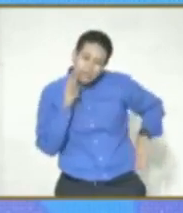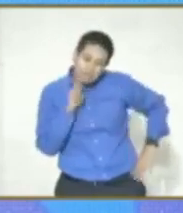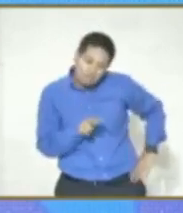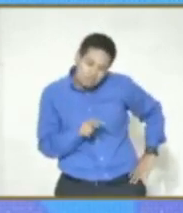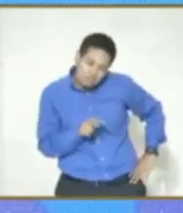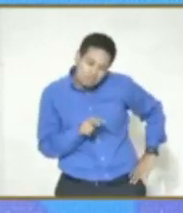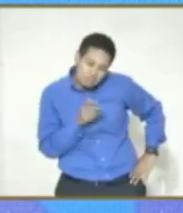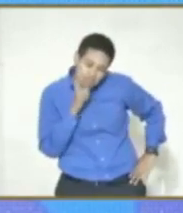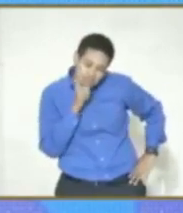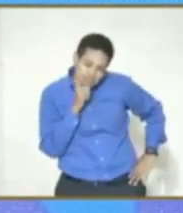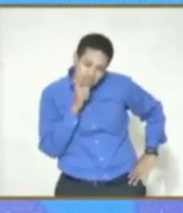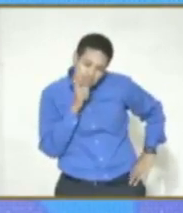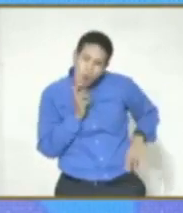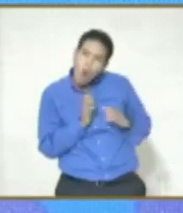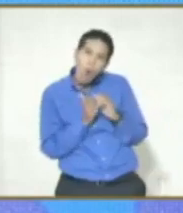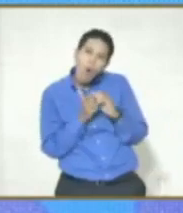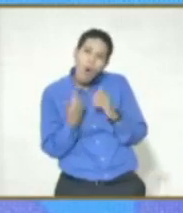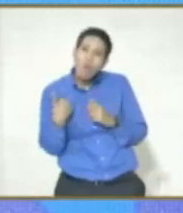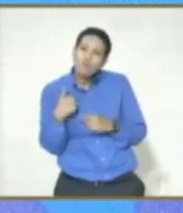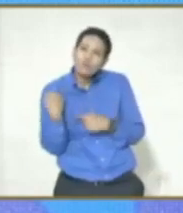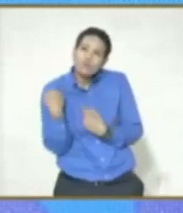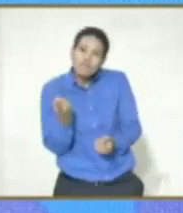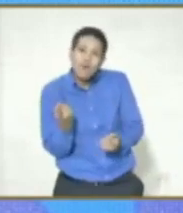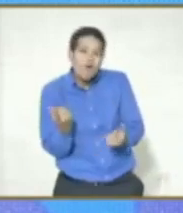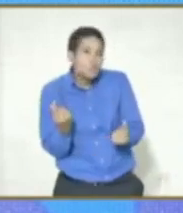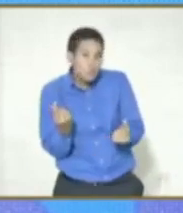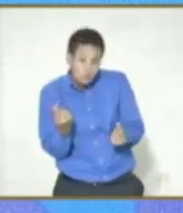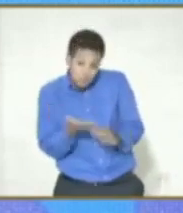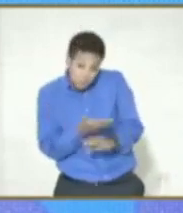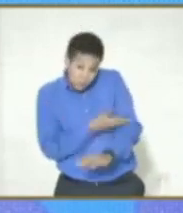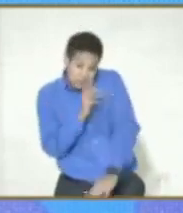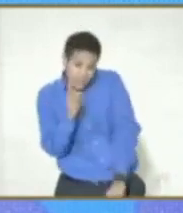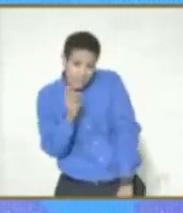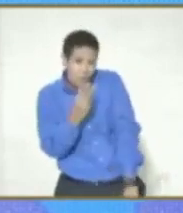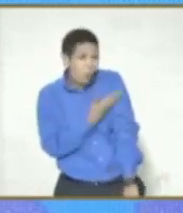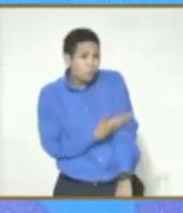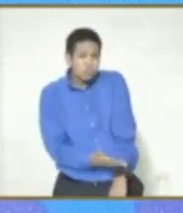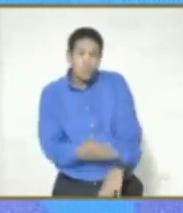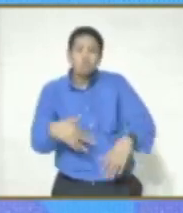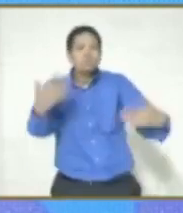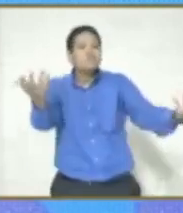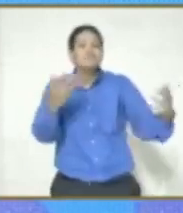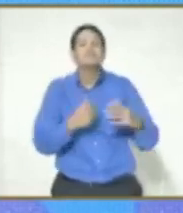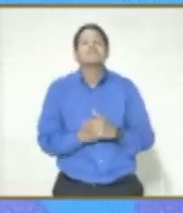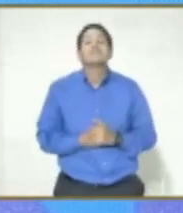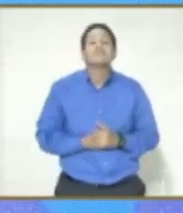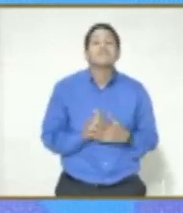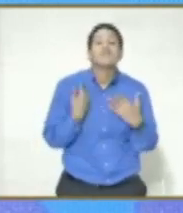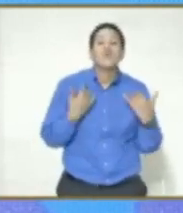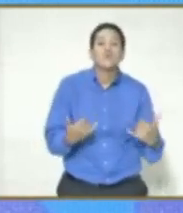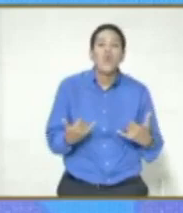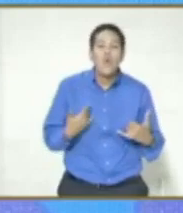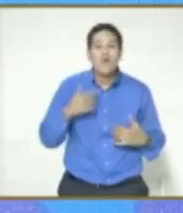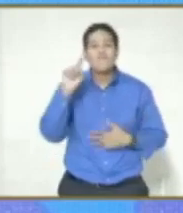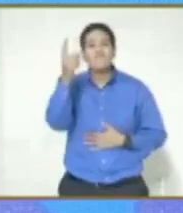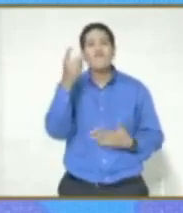how we have been doing so far. And I want now to, first of